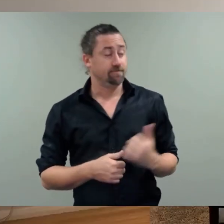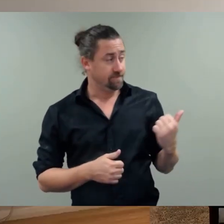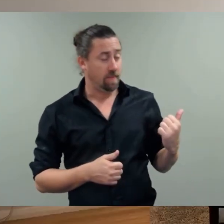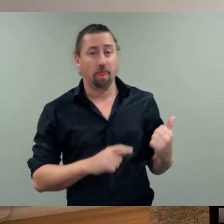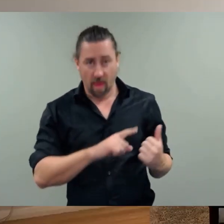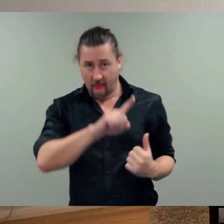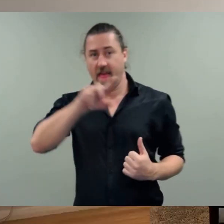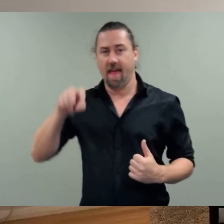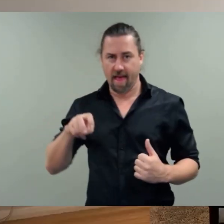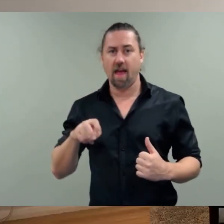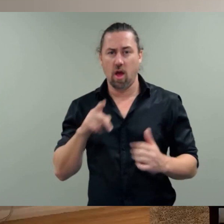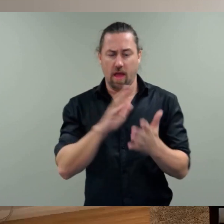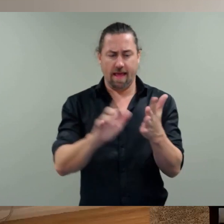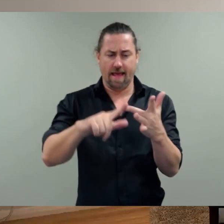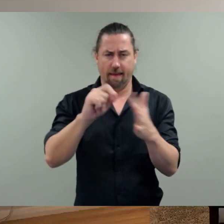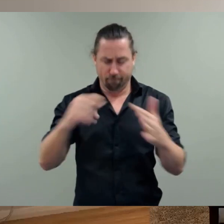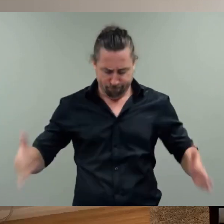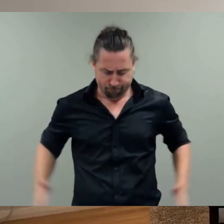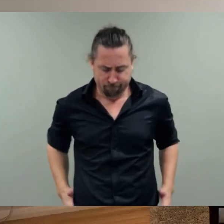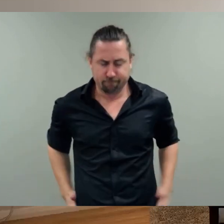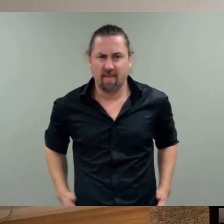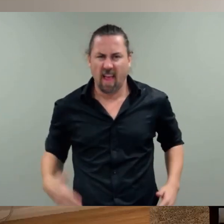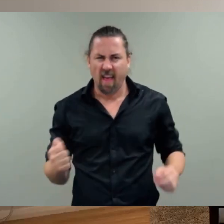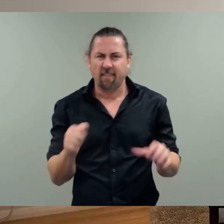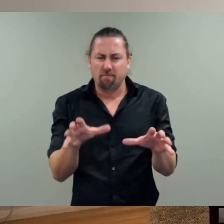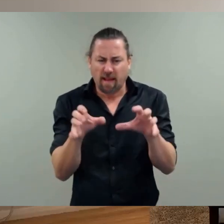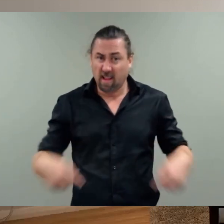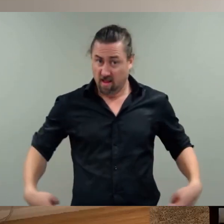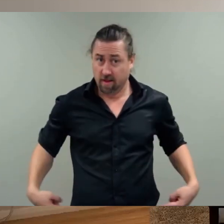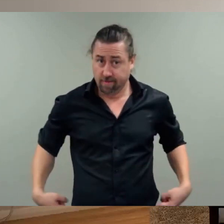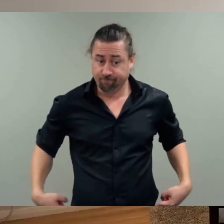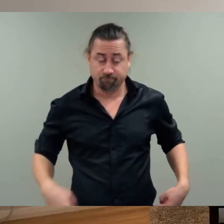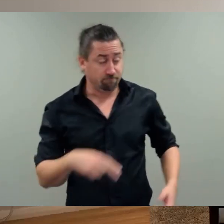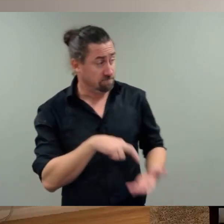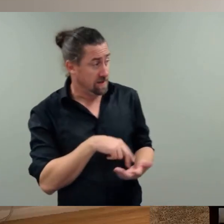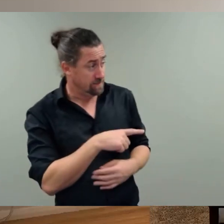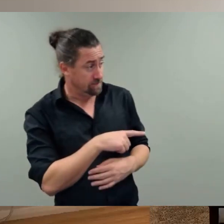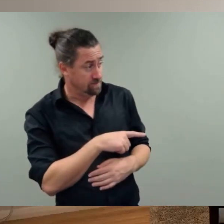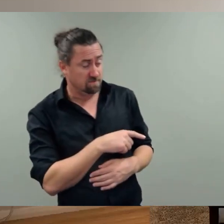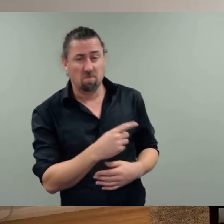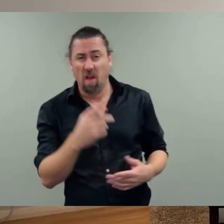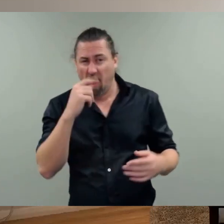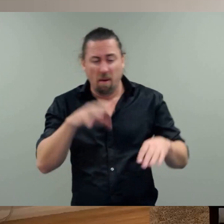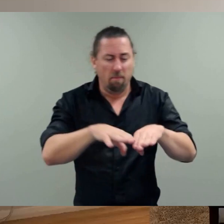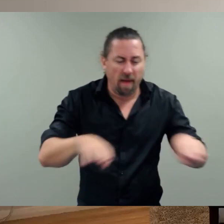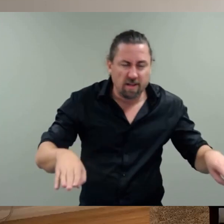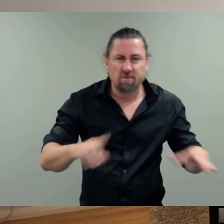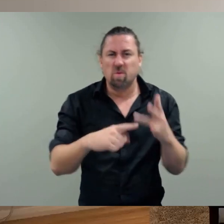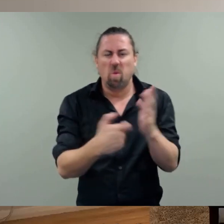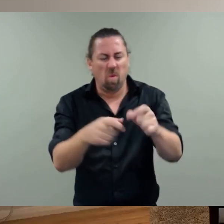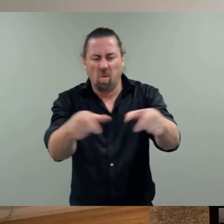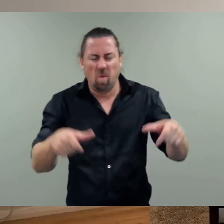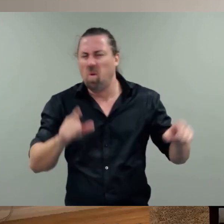We're now going to get up and work the muscles of our hips. So we're going to stand behind our chair, frame,